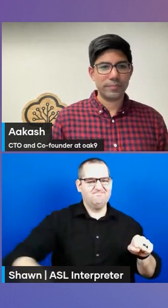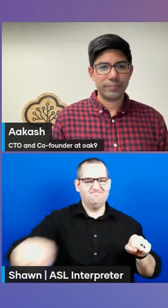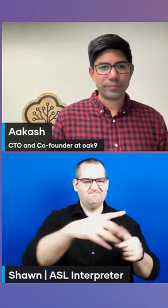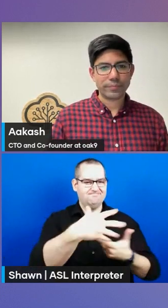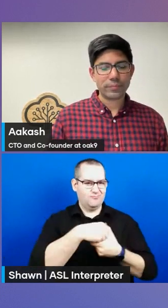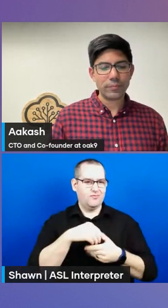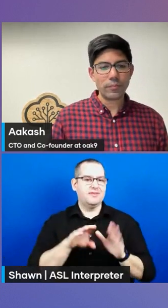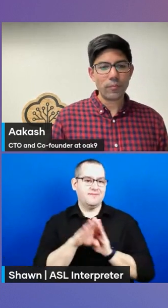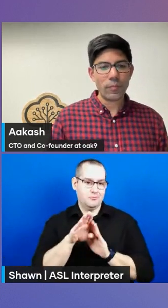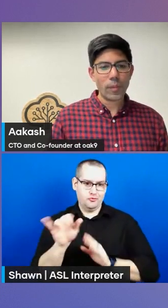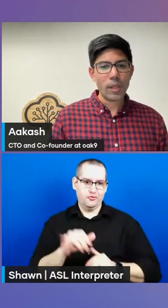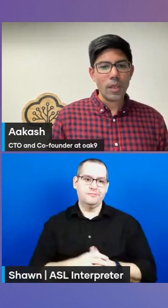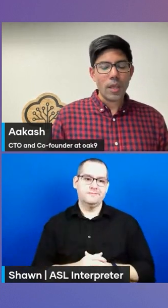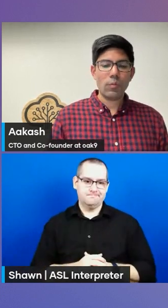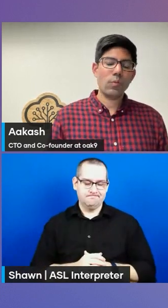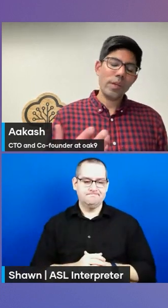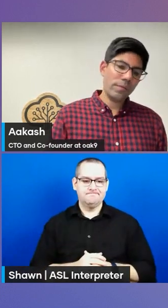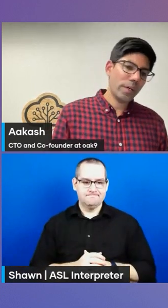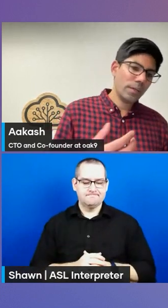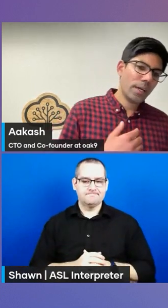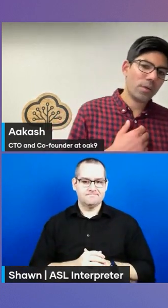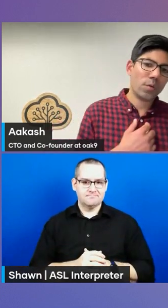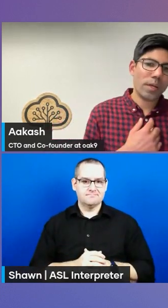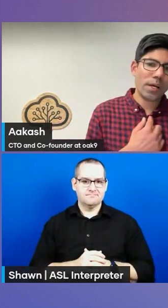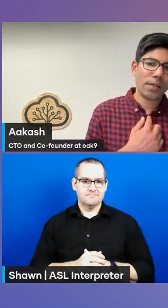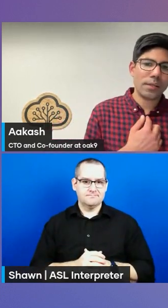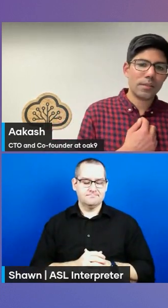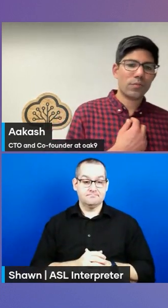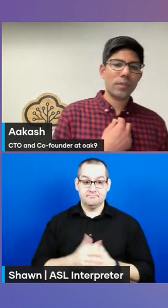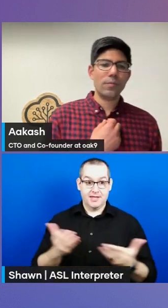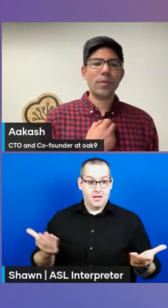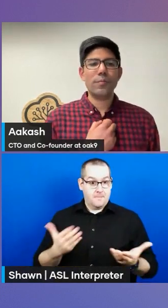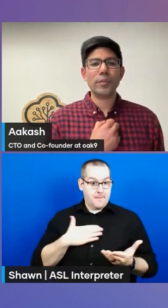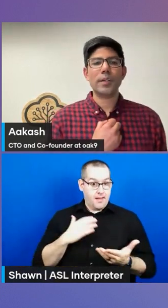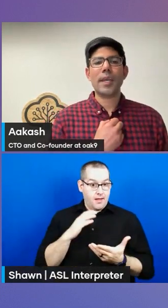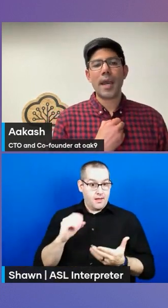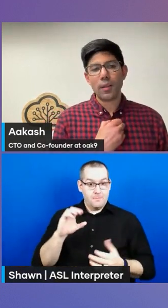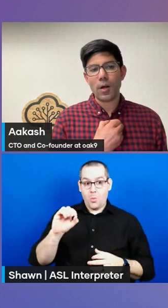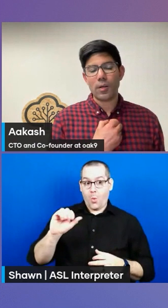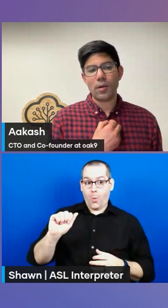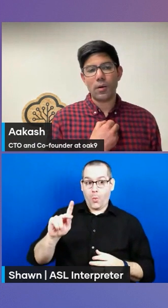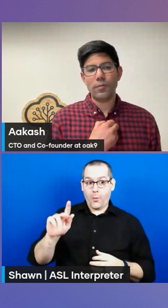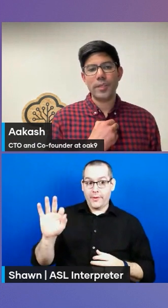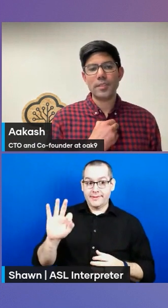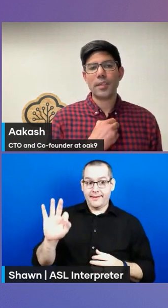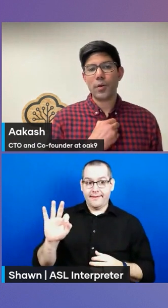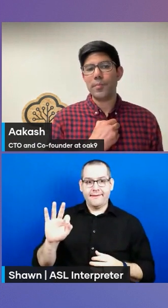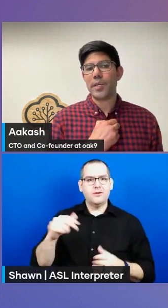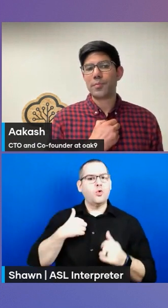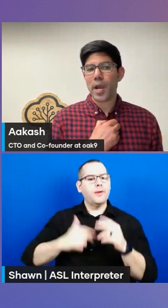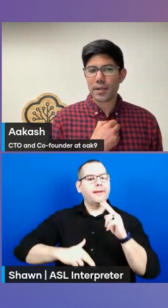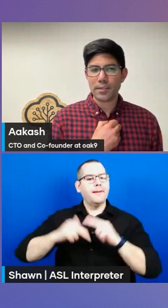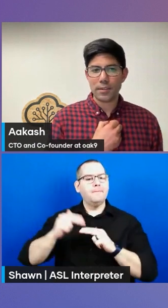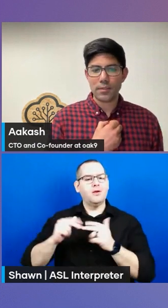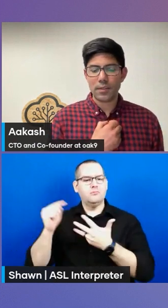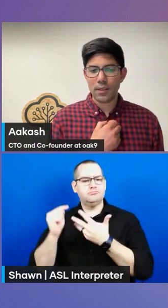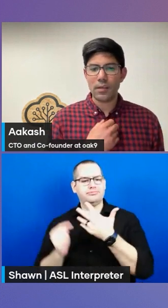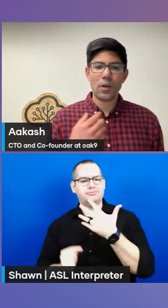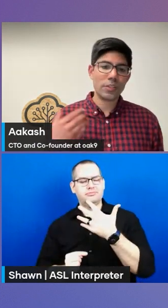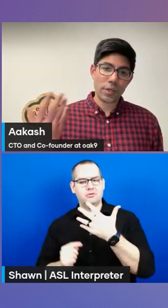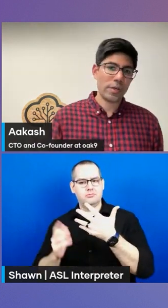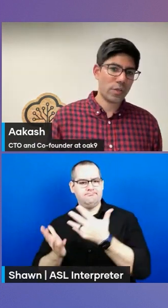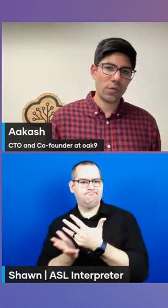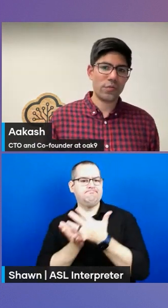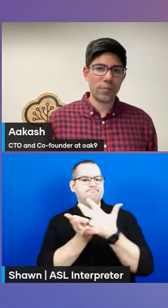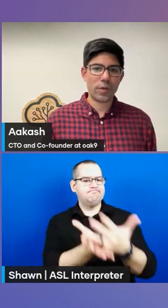developers. And what we've done at Oak9 is really we've built a catalog of these security best practices in